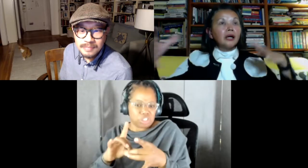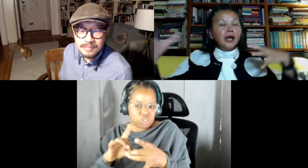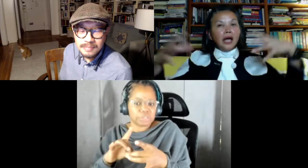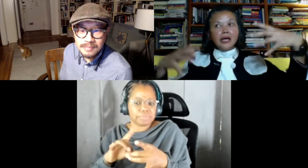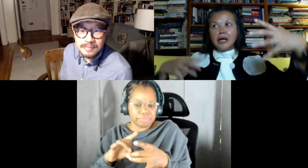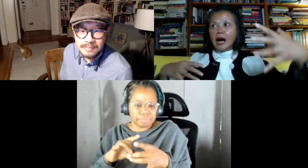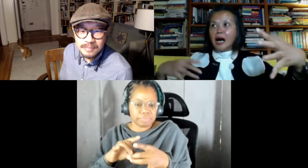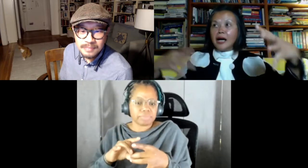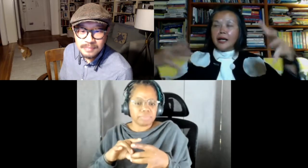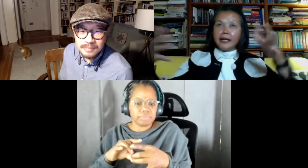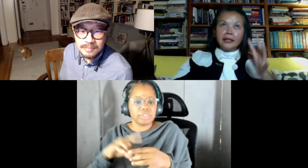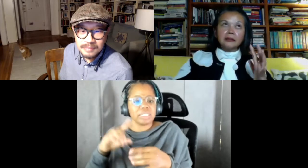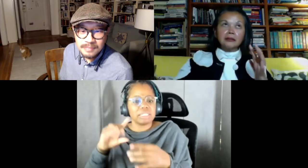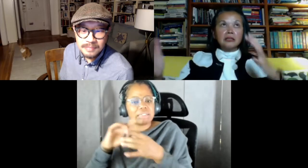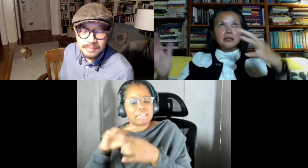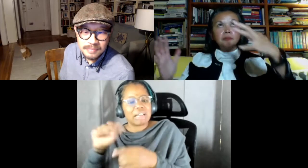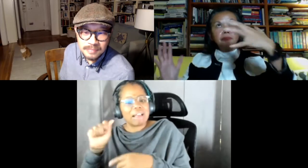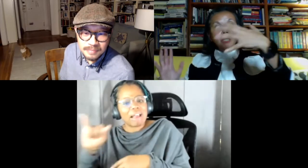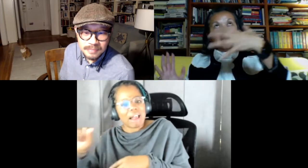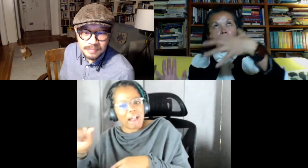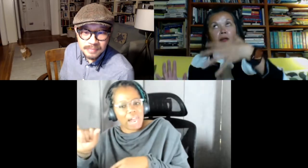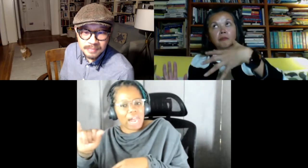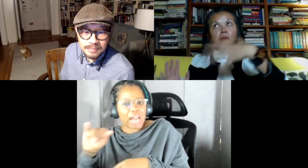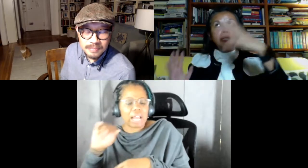the AI identity,